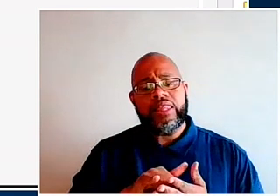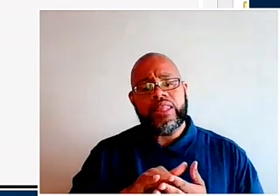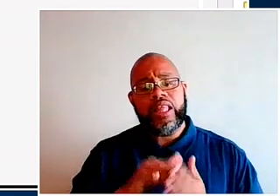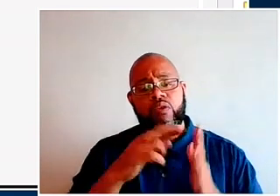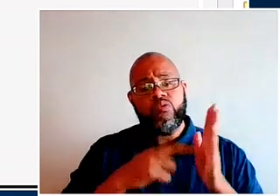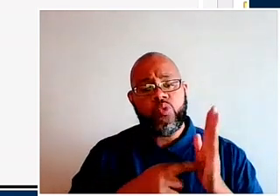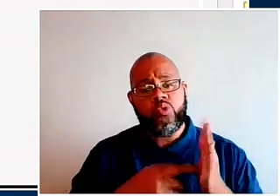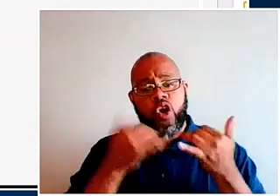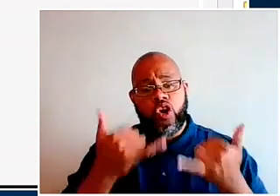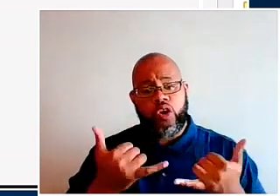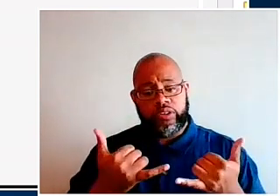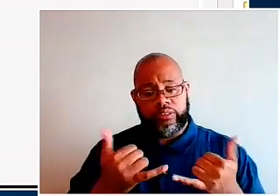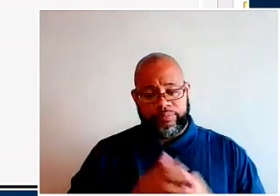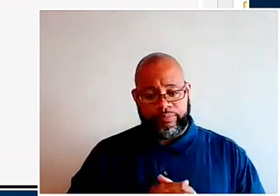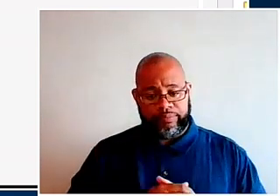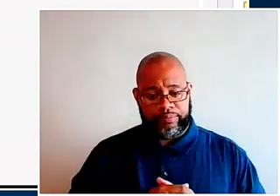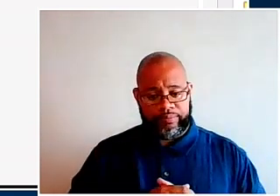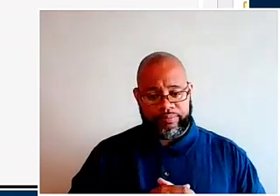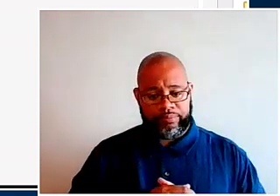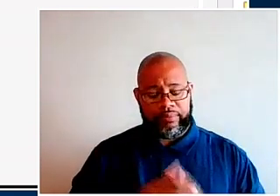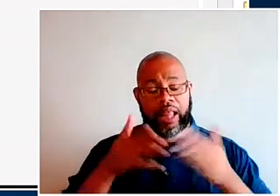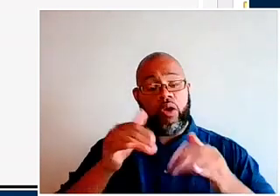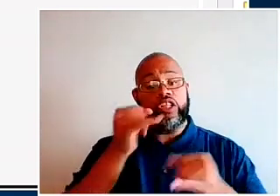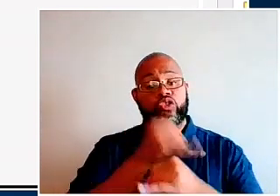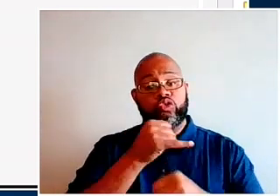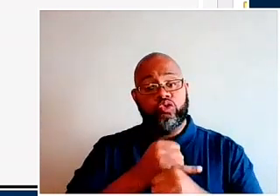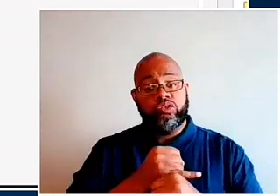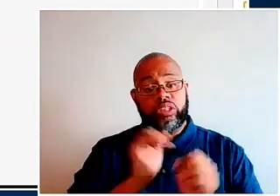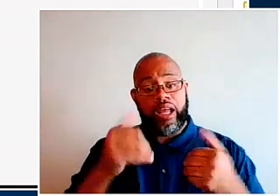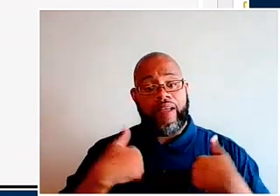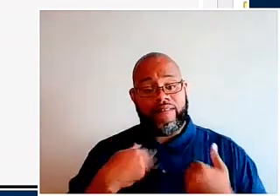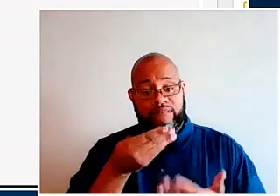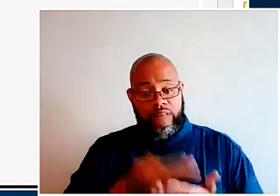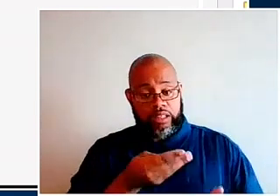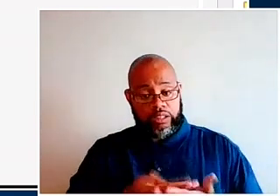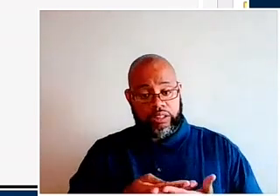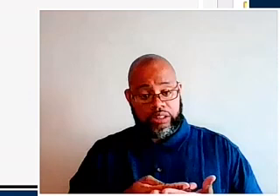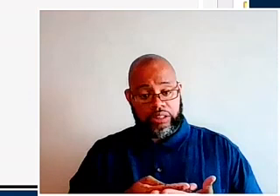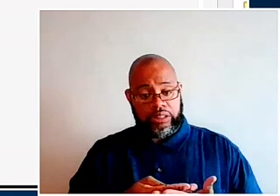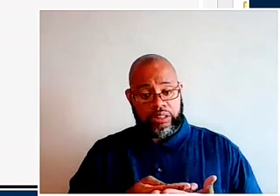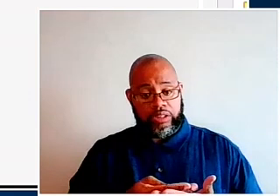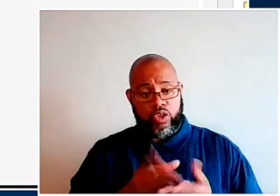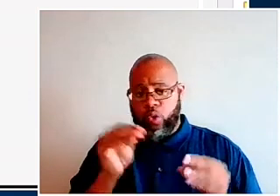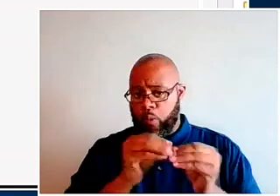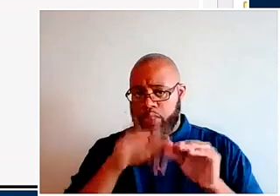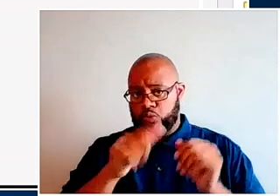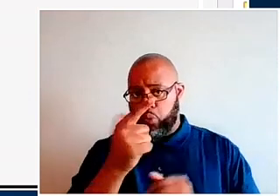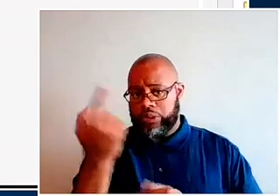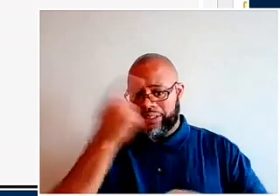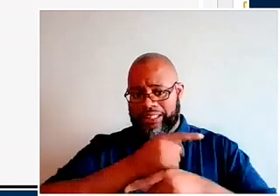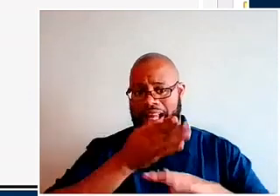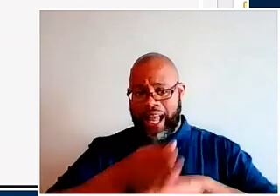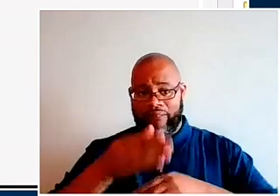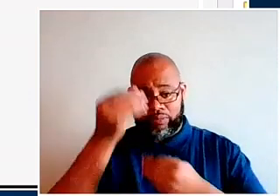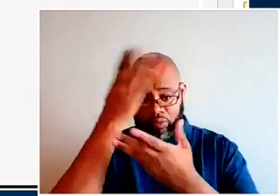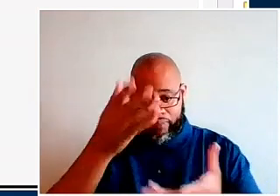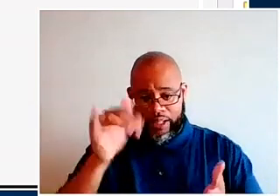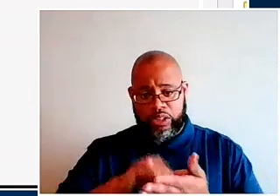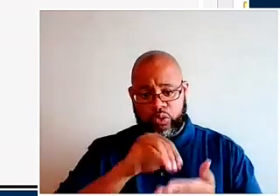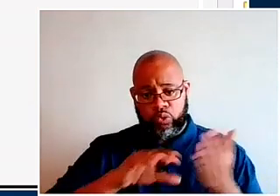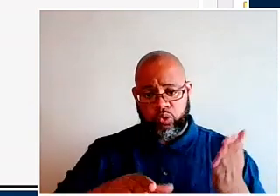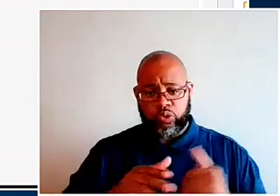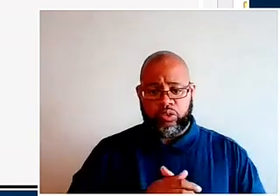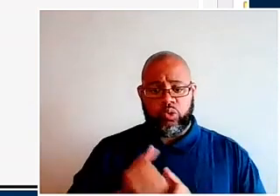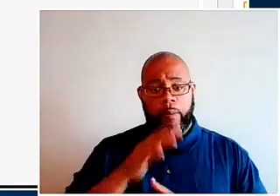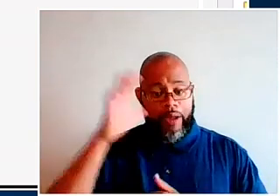as currently in the regs, allows the institution may hold the funds for no longer than 21 days after the date it notifies the student or parent.